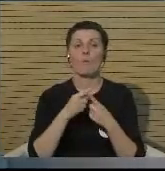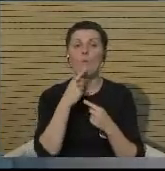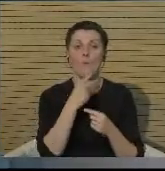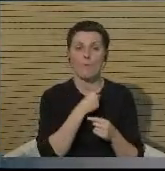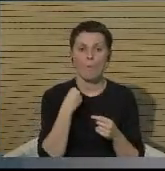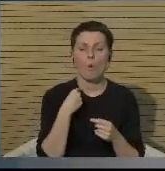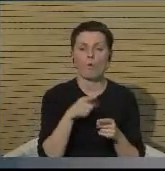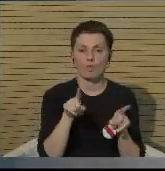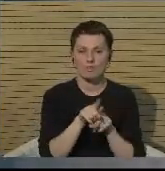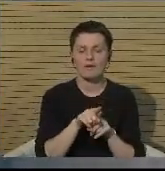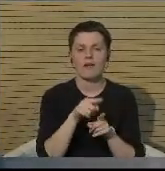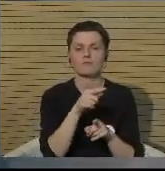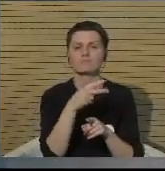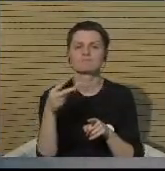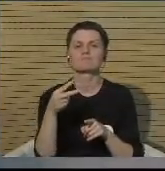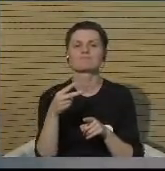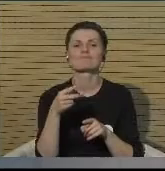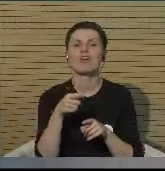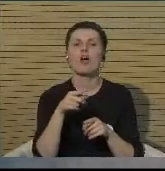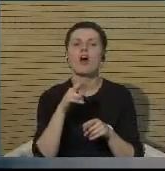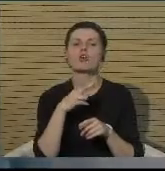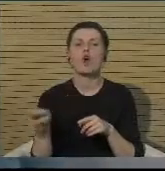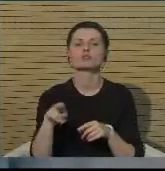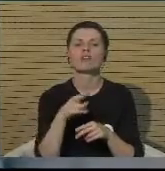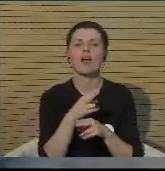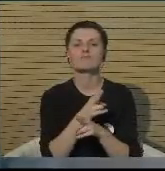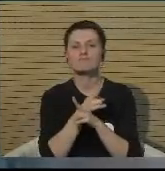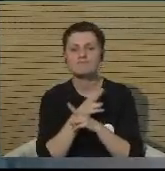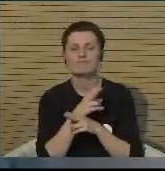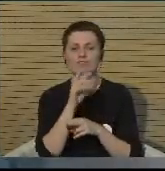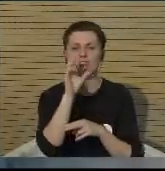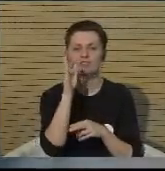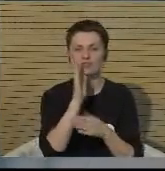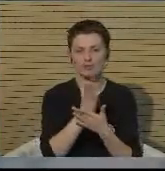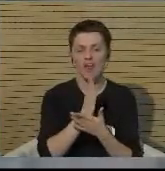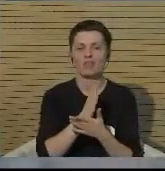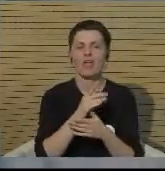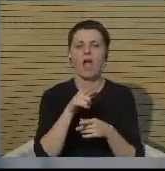a way of talking about in a particular way.